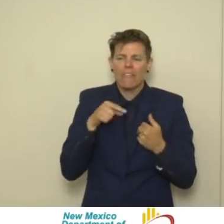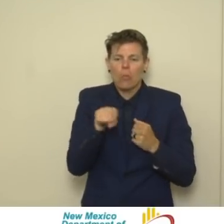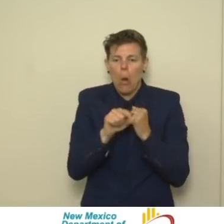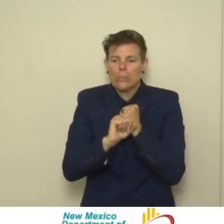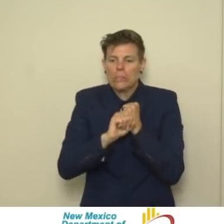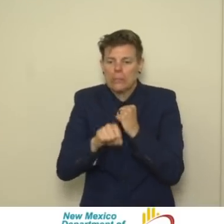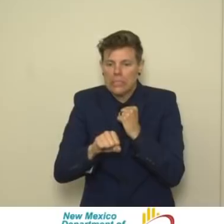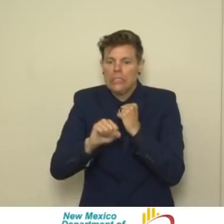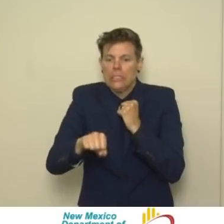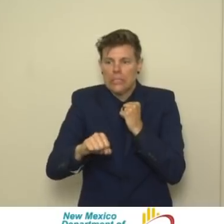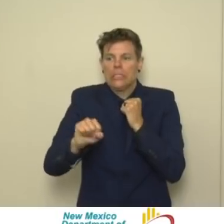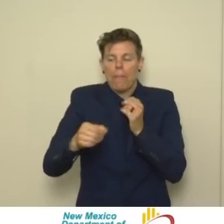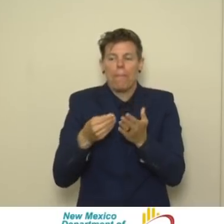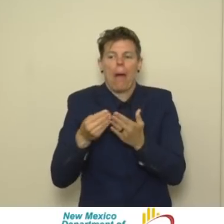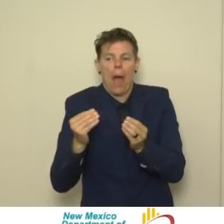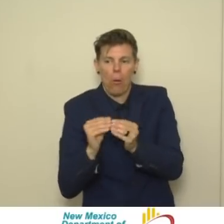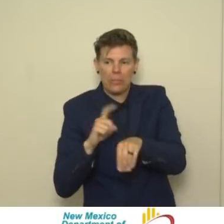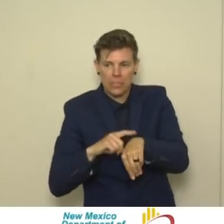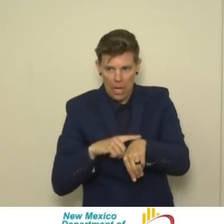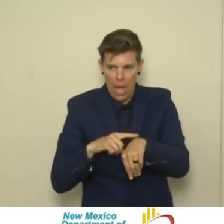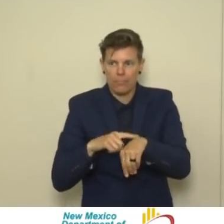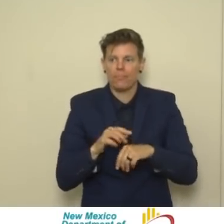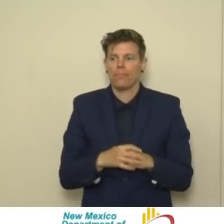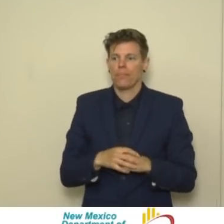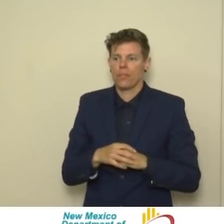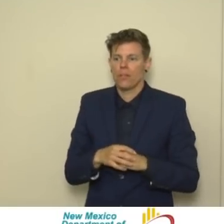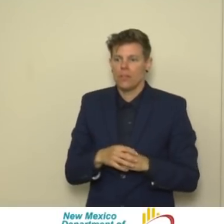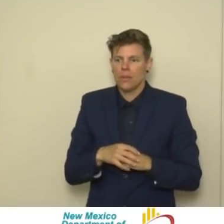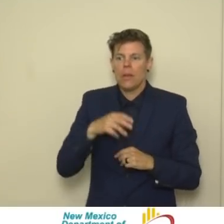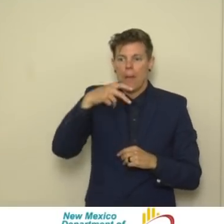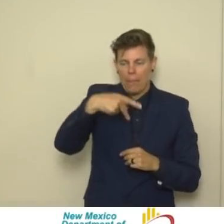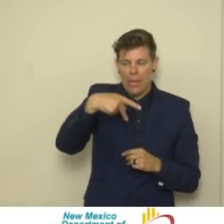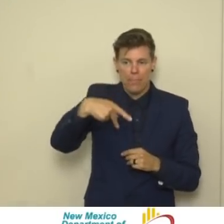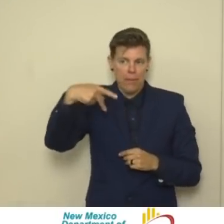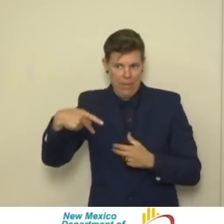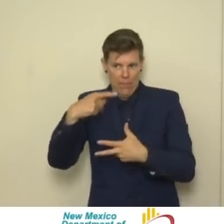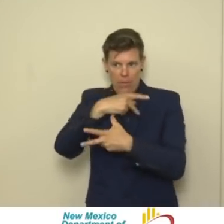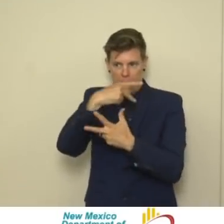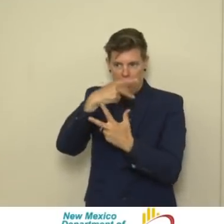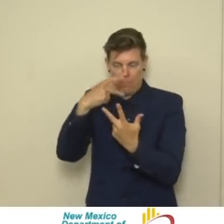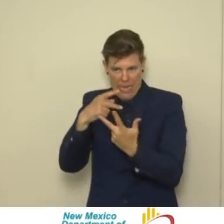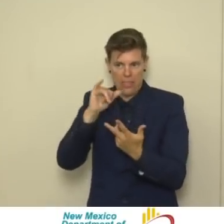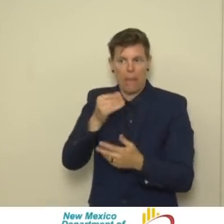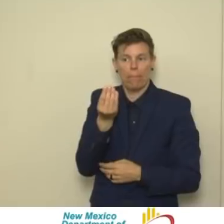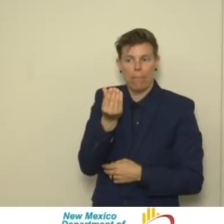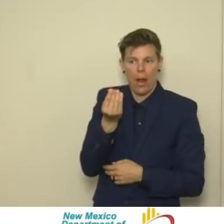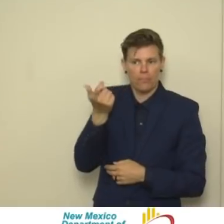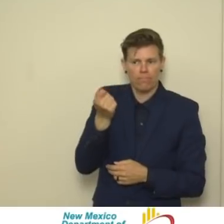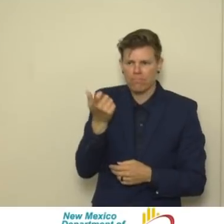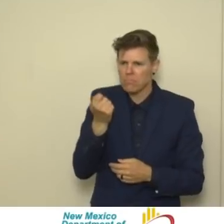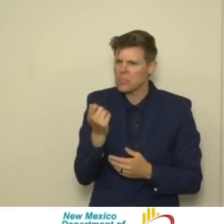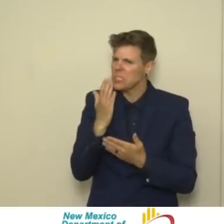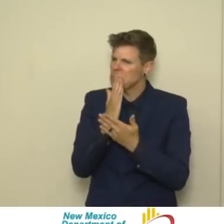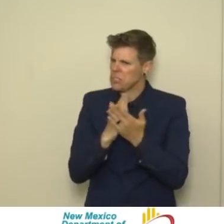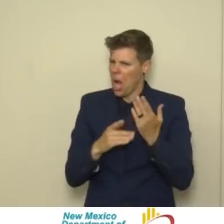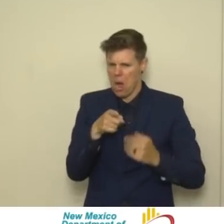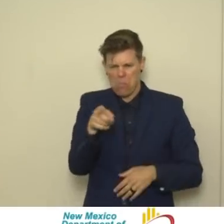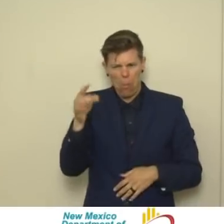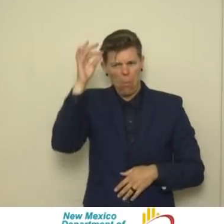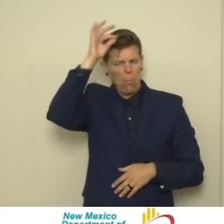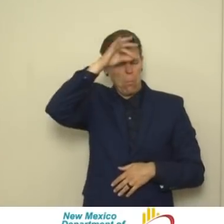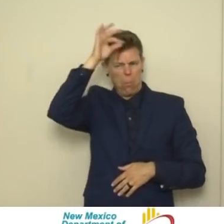amount of unemployment, and pandemic unemployment assistance. This is the program that many of y'all know about that's helping